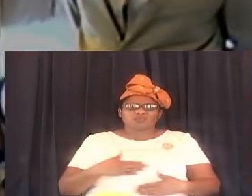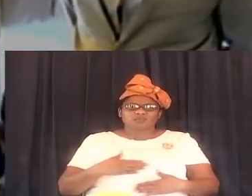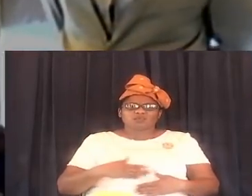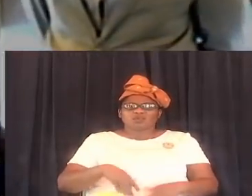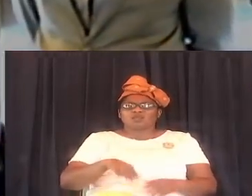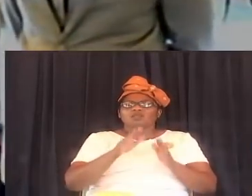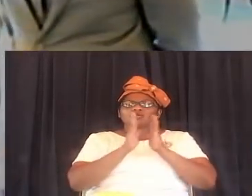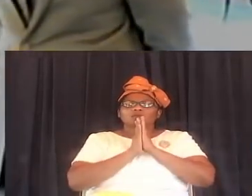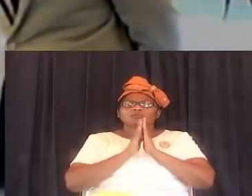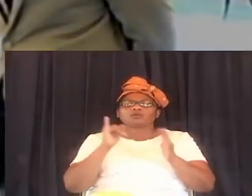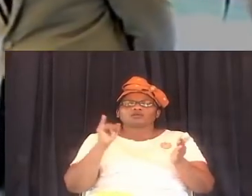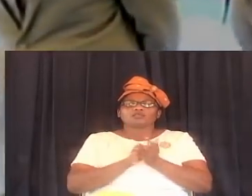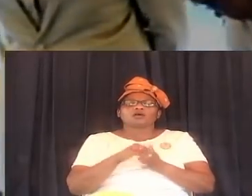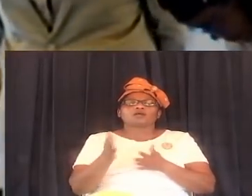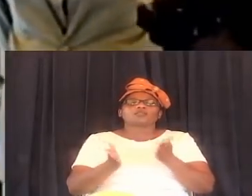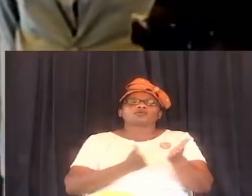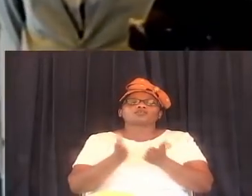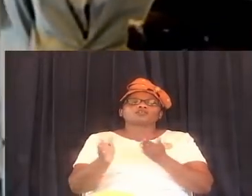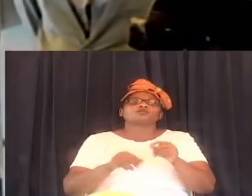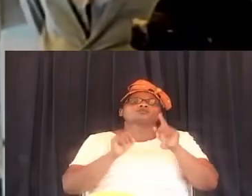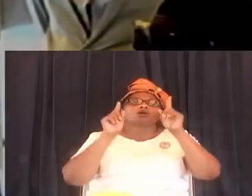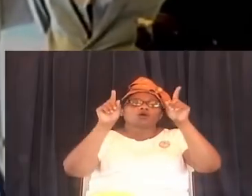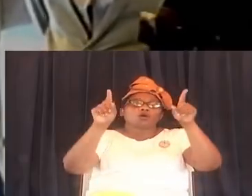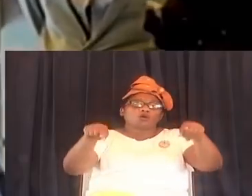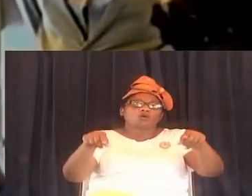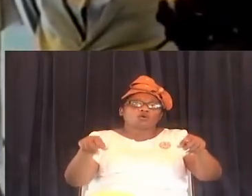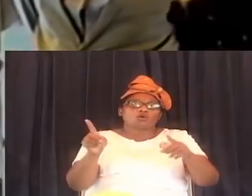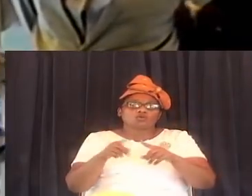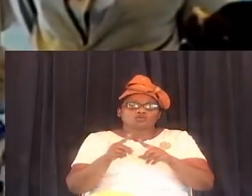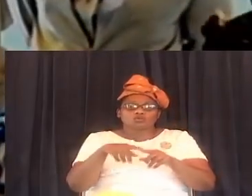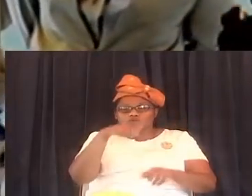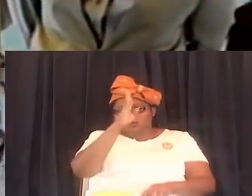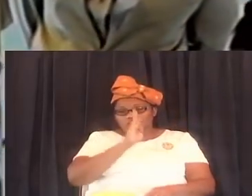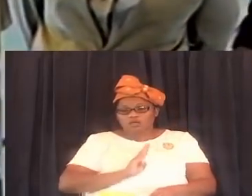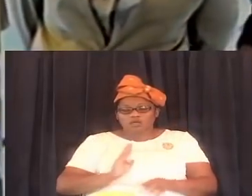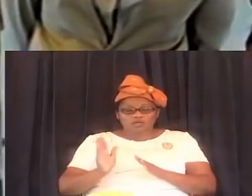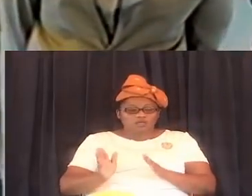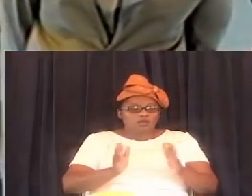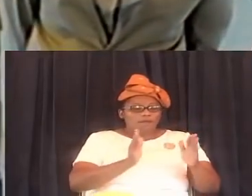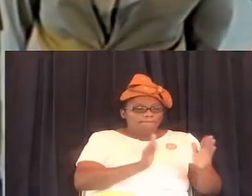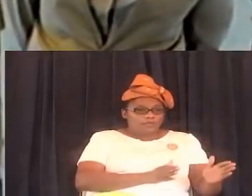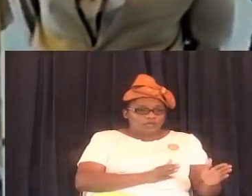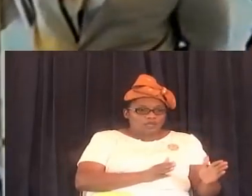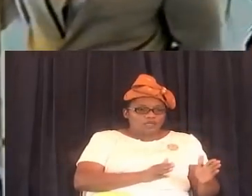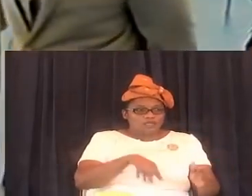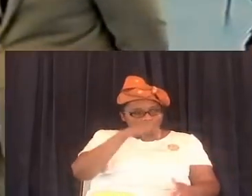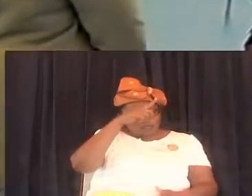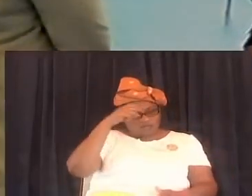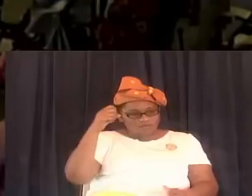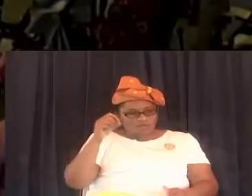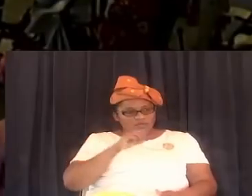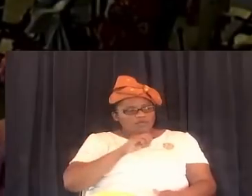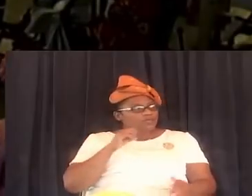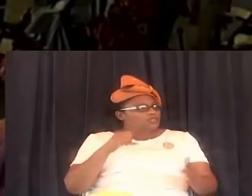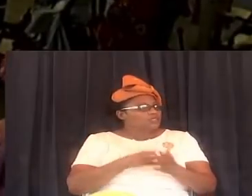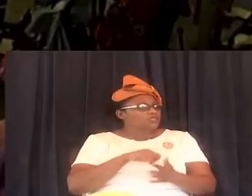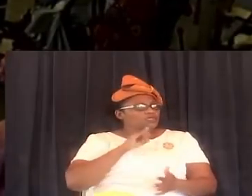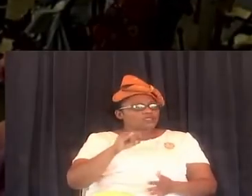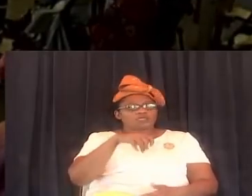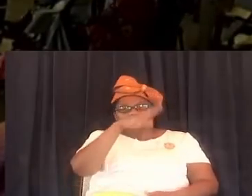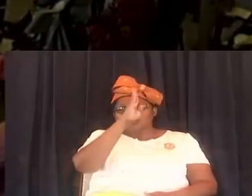service will go according to God's plan. Because it's his service. It's about him. It wallets around